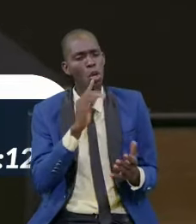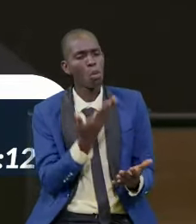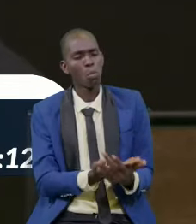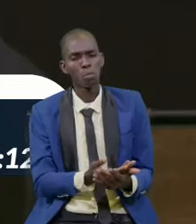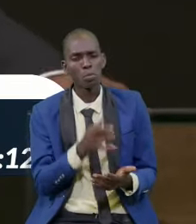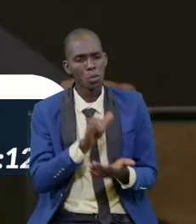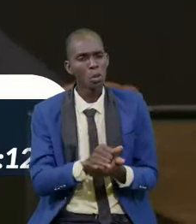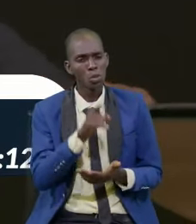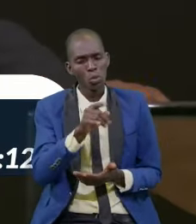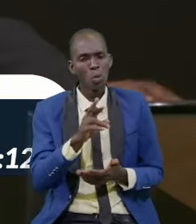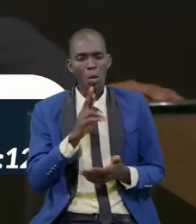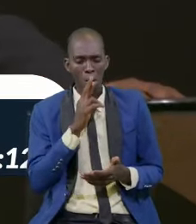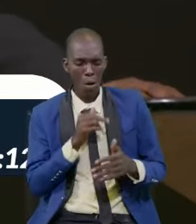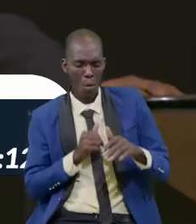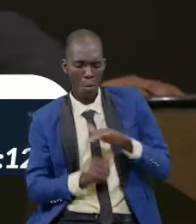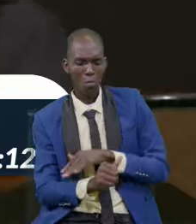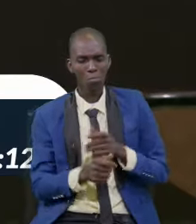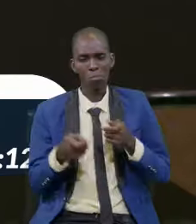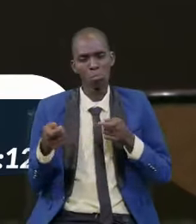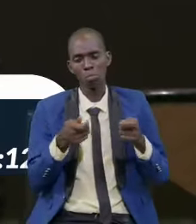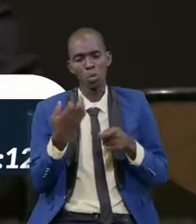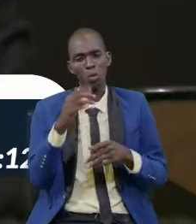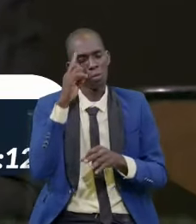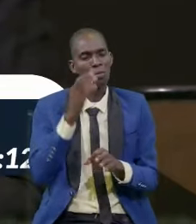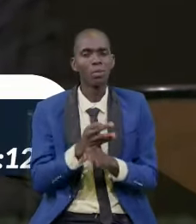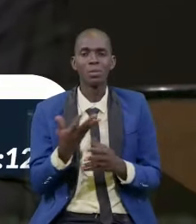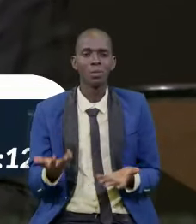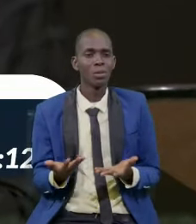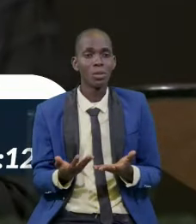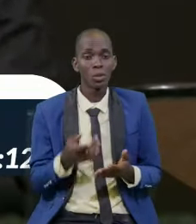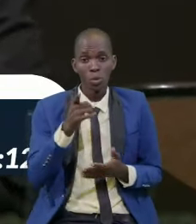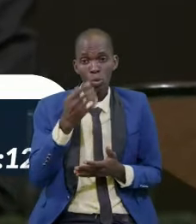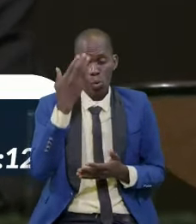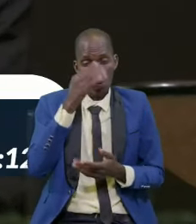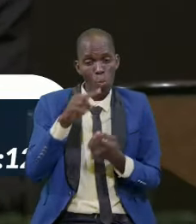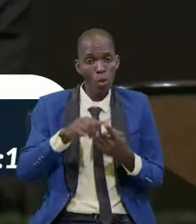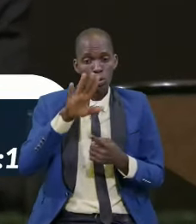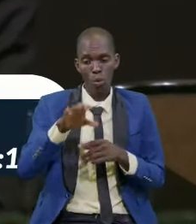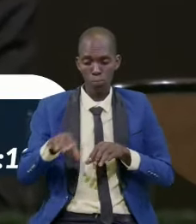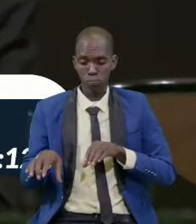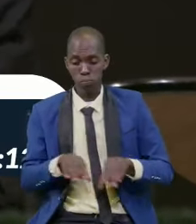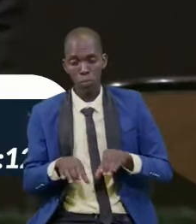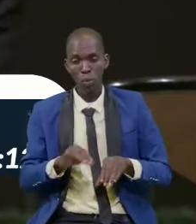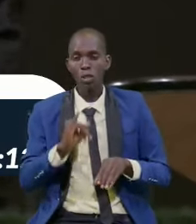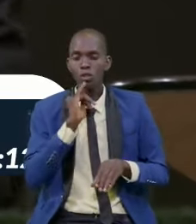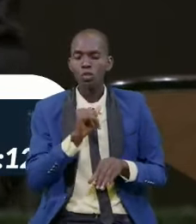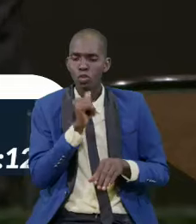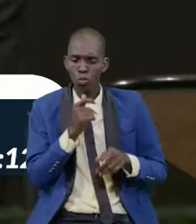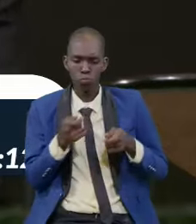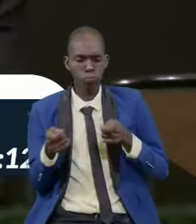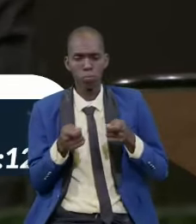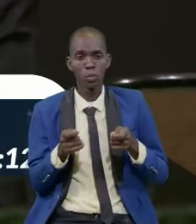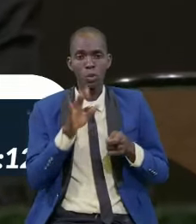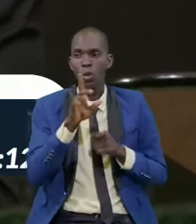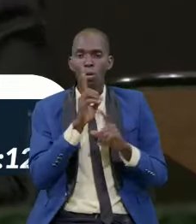ever under control. Would you know that when your actions are not under control, your speech